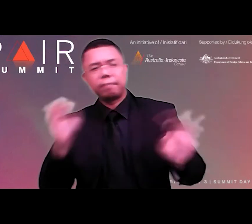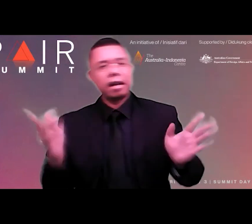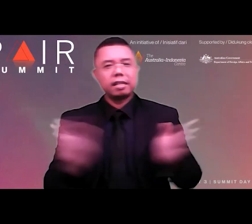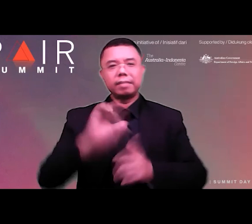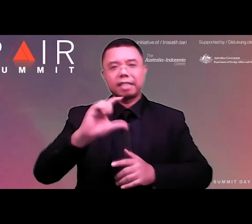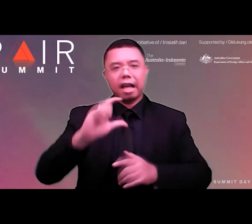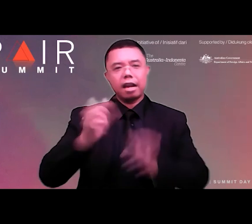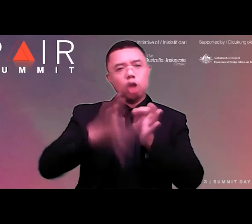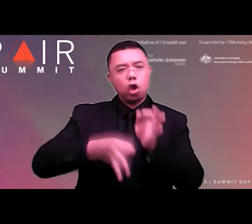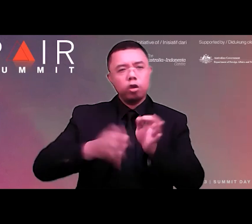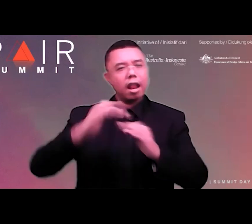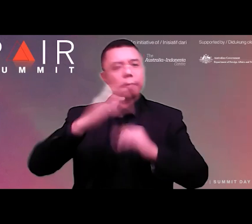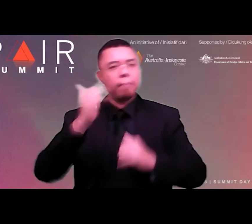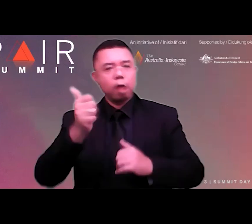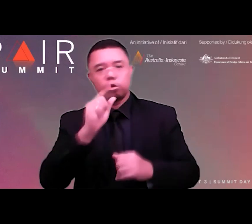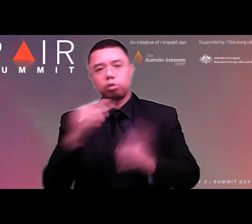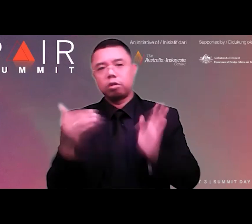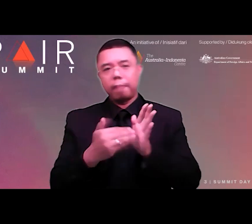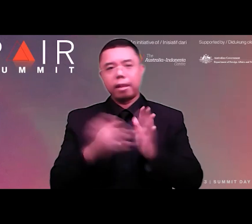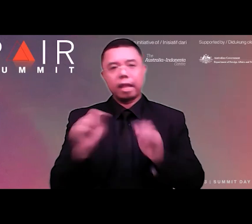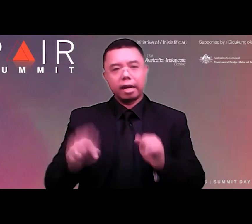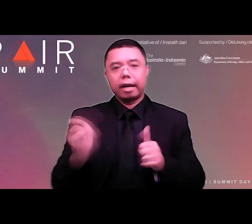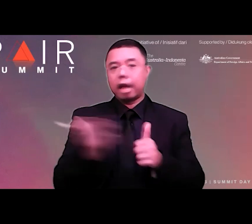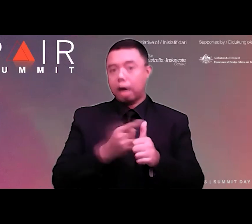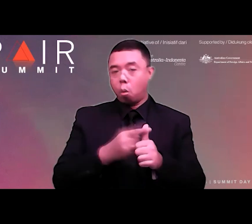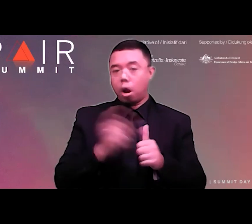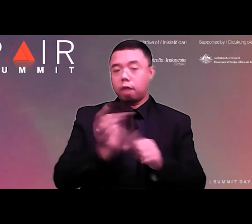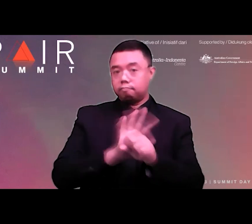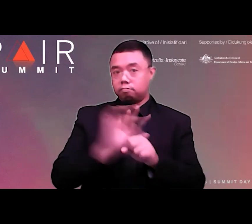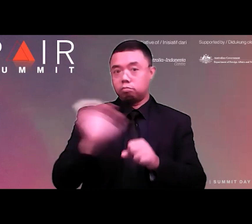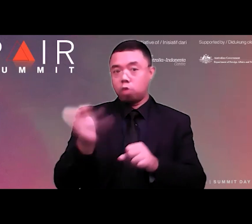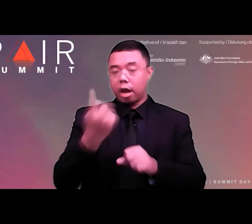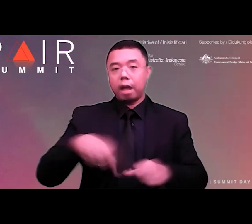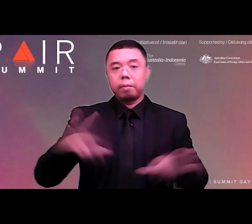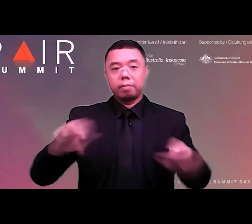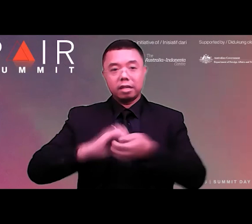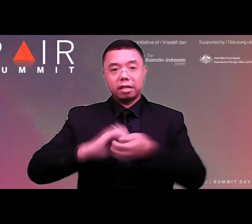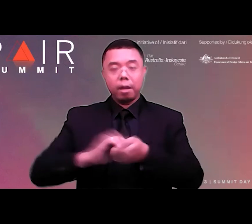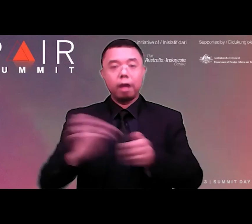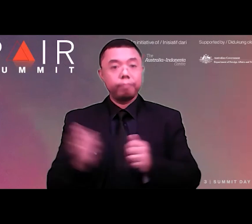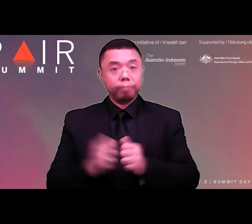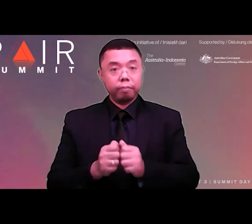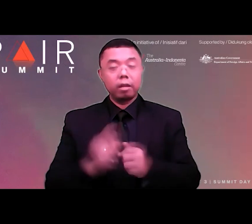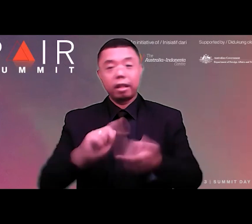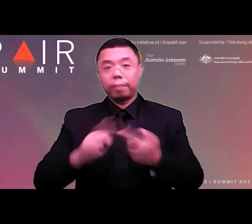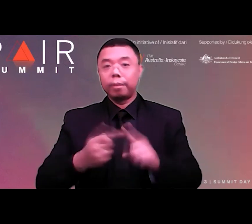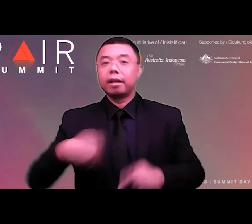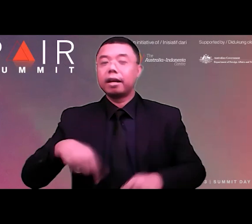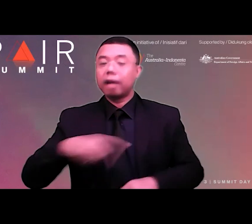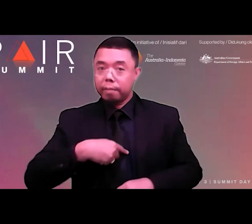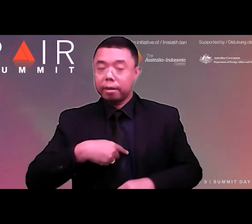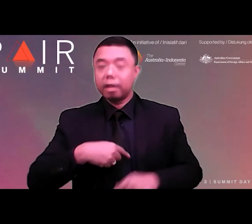Since the beginning of the pandemic, we've been working closely with our counterparts in the Indonesian government to deliver a targeted and